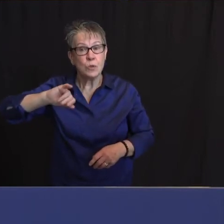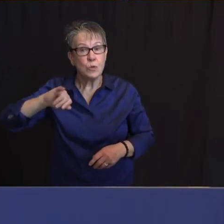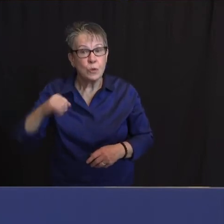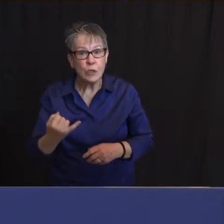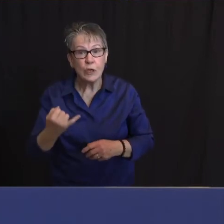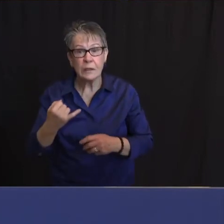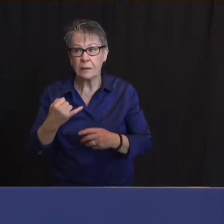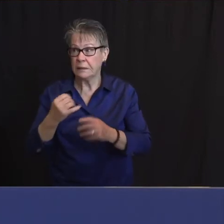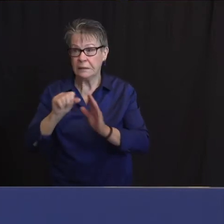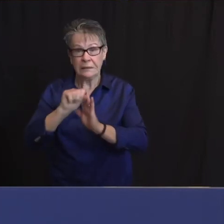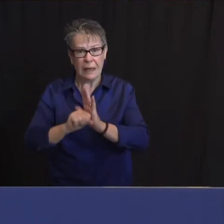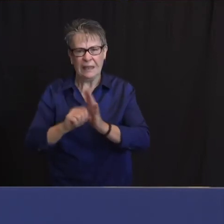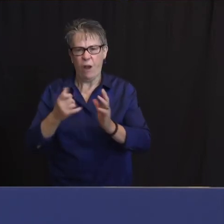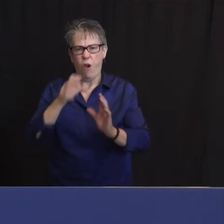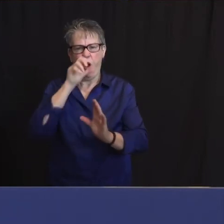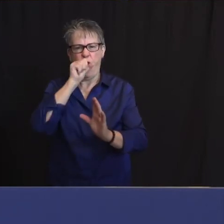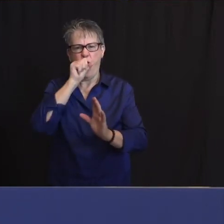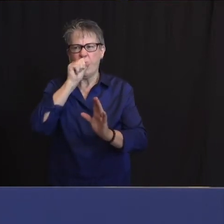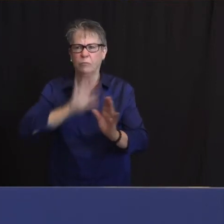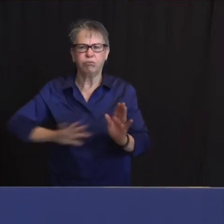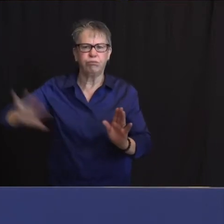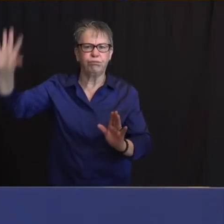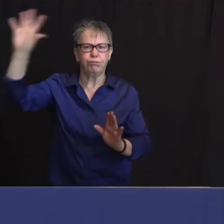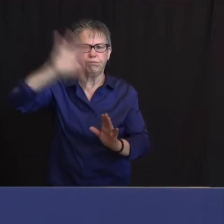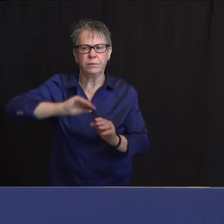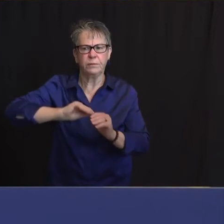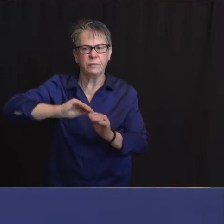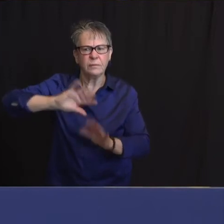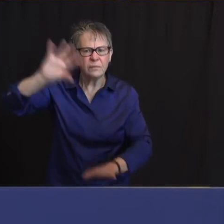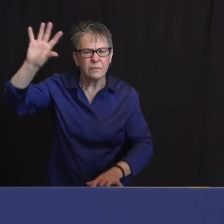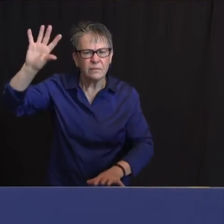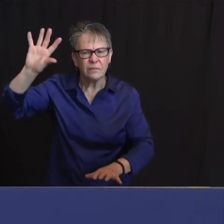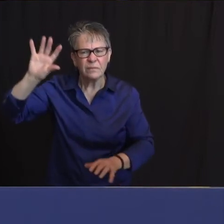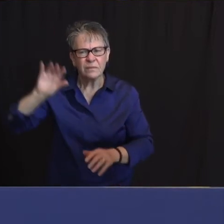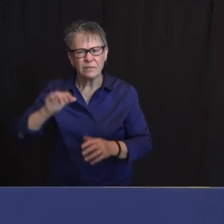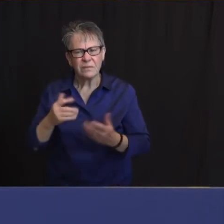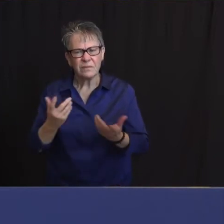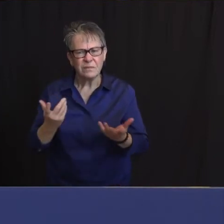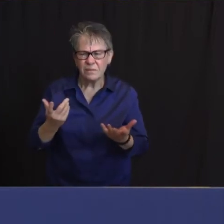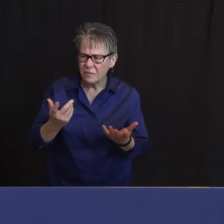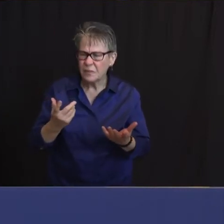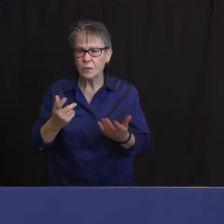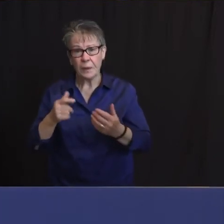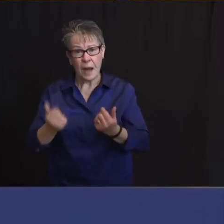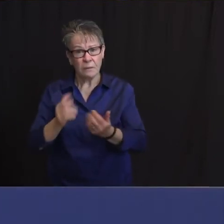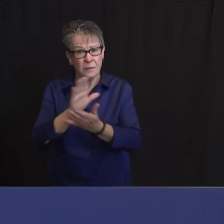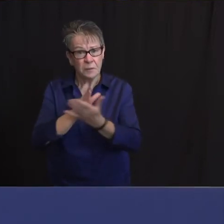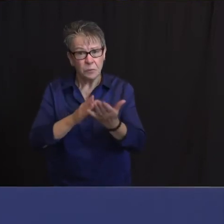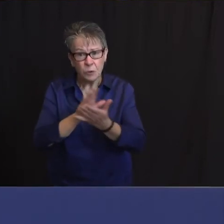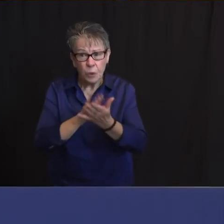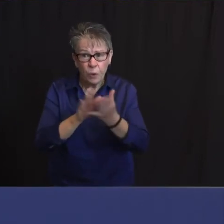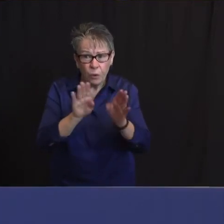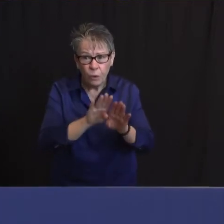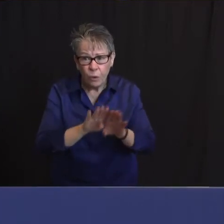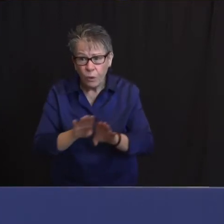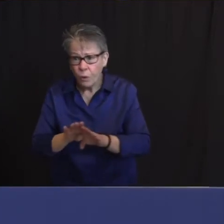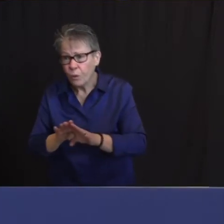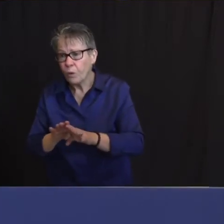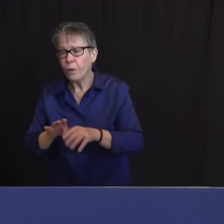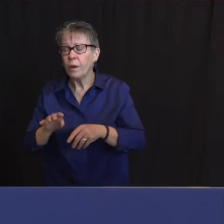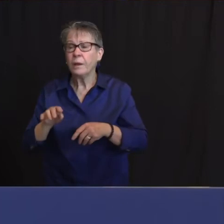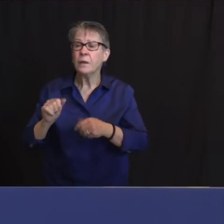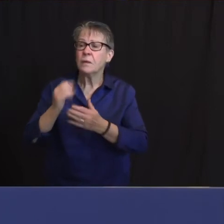COVID-like illnesses, but waiting until a positive test result, and districts no longer have to close if the region turns red? Districts no longer